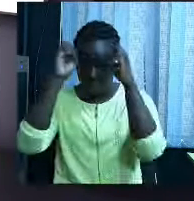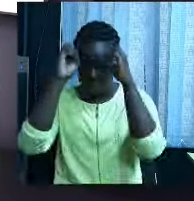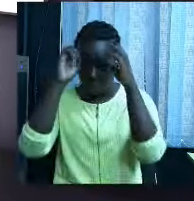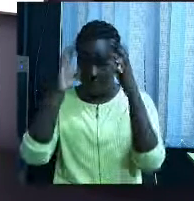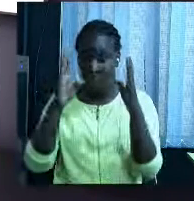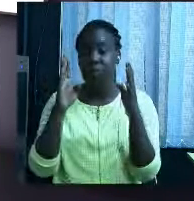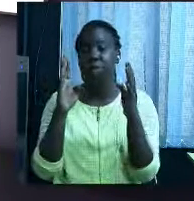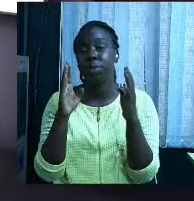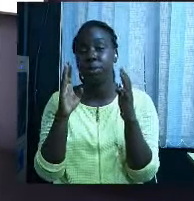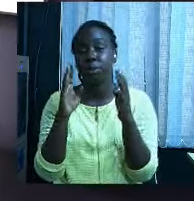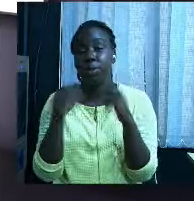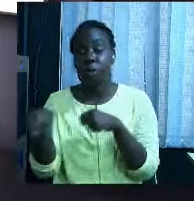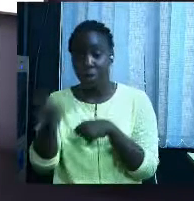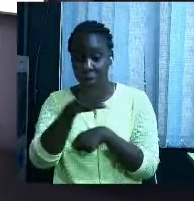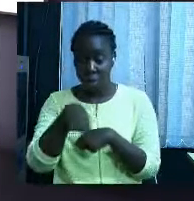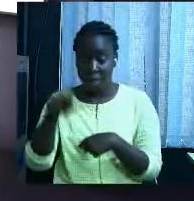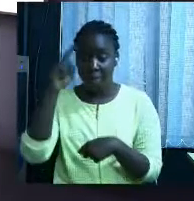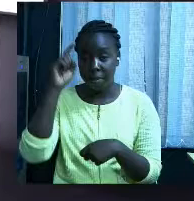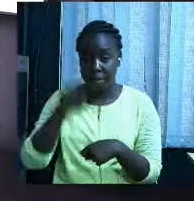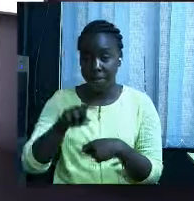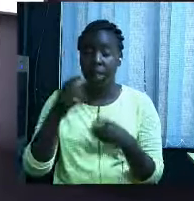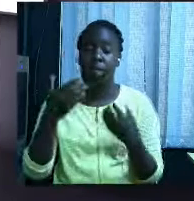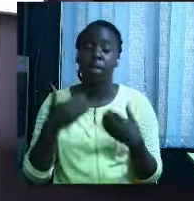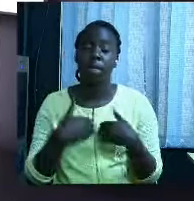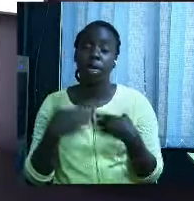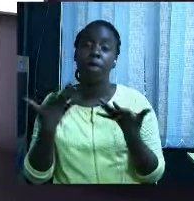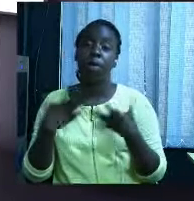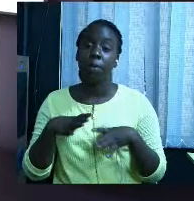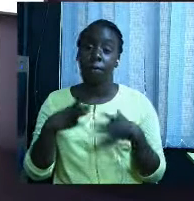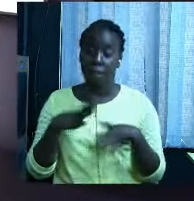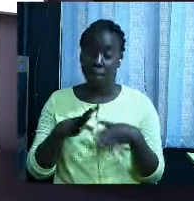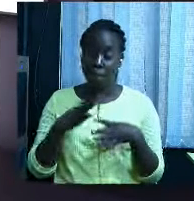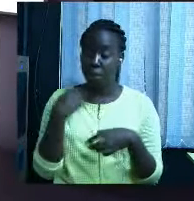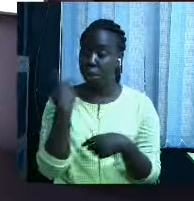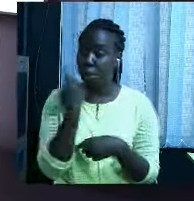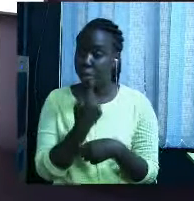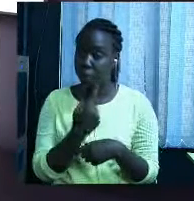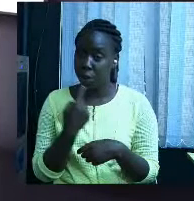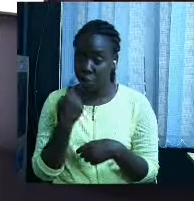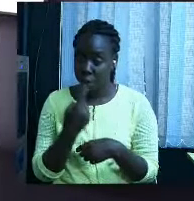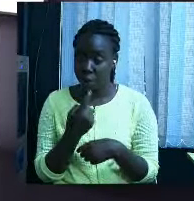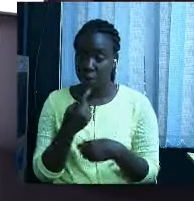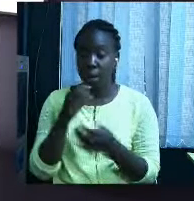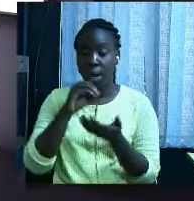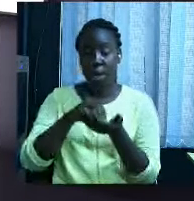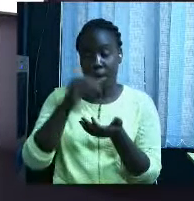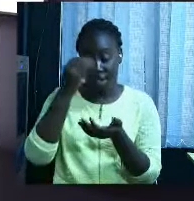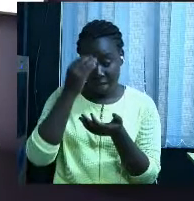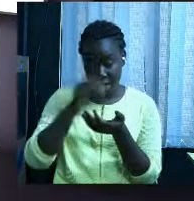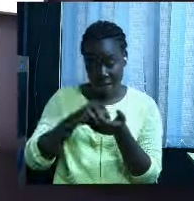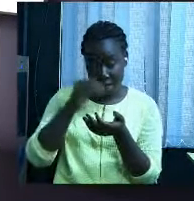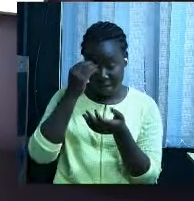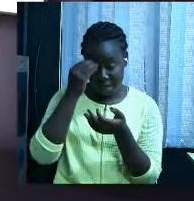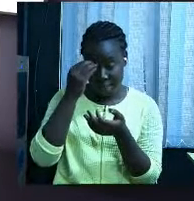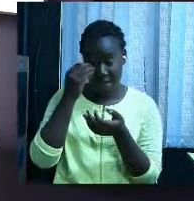And so there has to be, people must be educated.